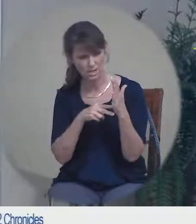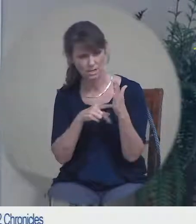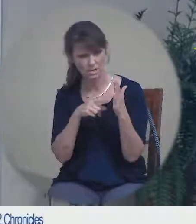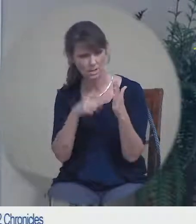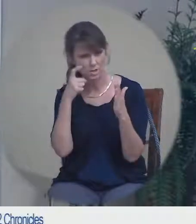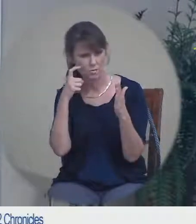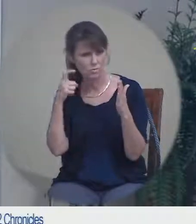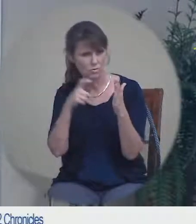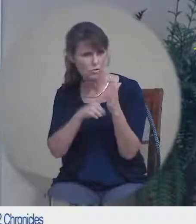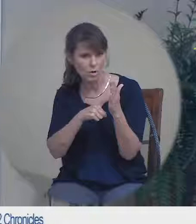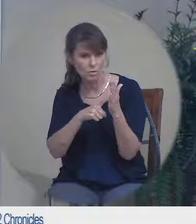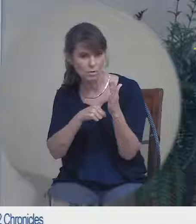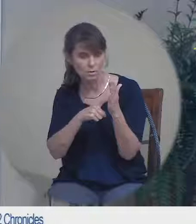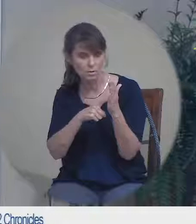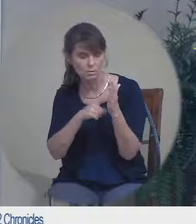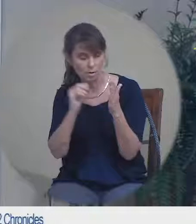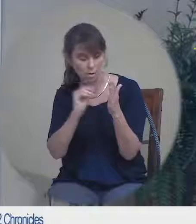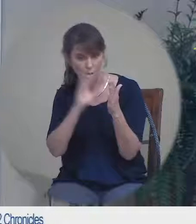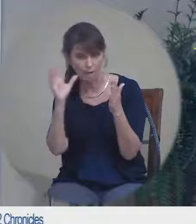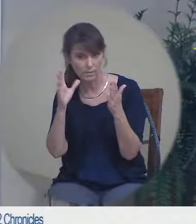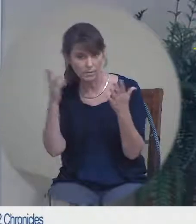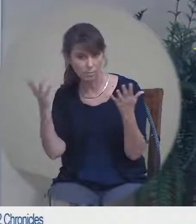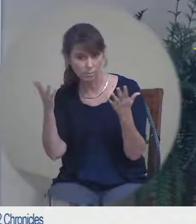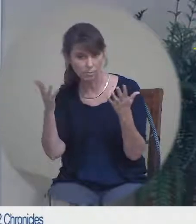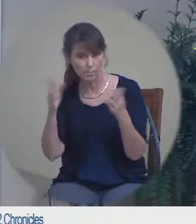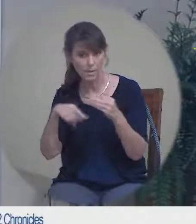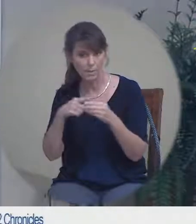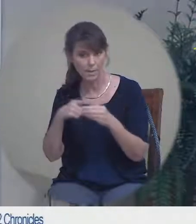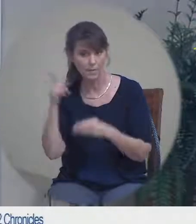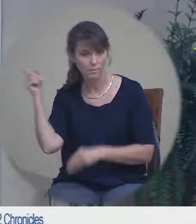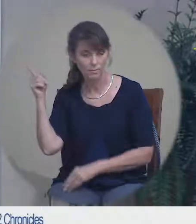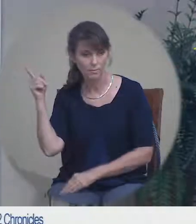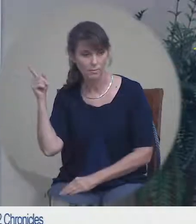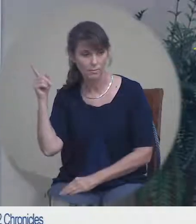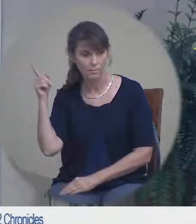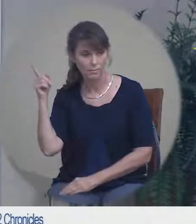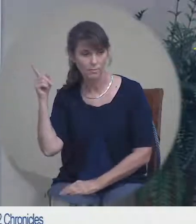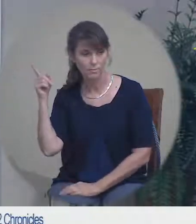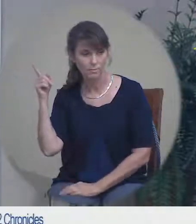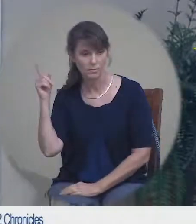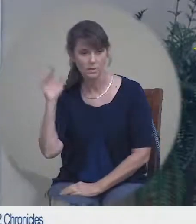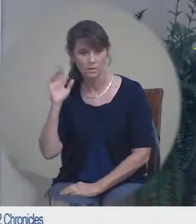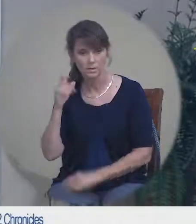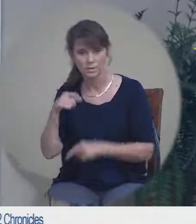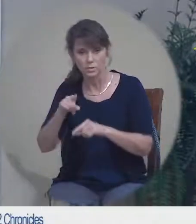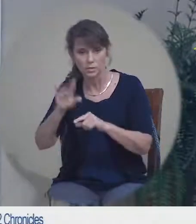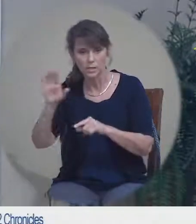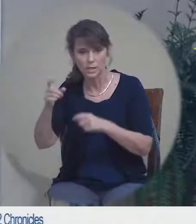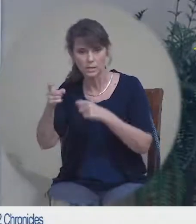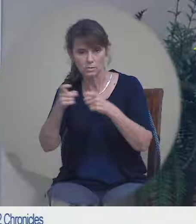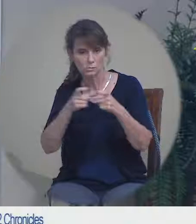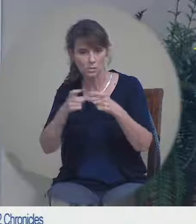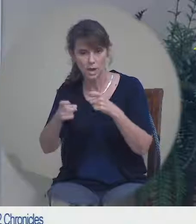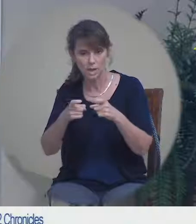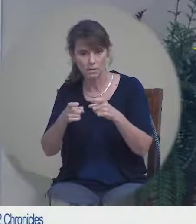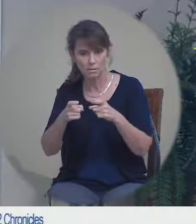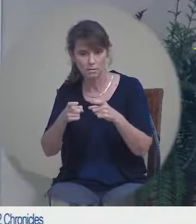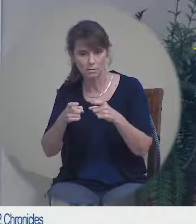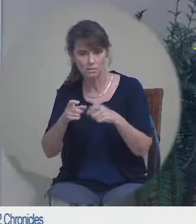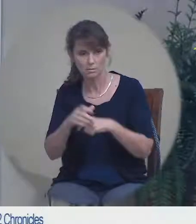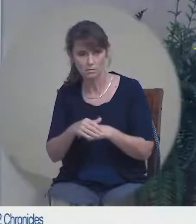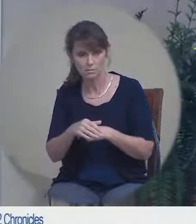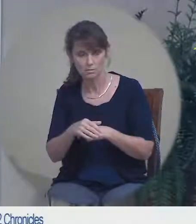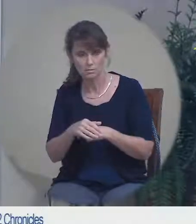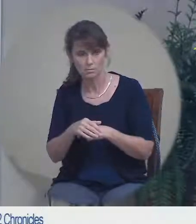stands out to you about Jehoahaz and his reign? What seems remarkable about it? What does the writer